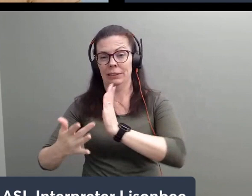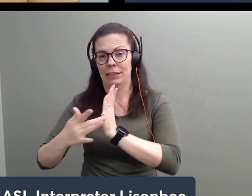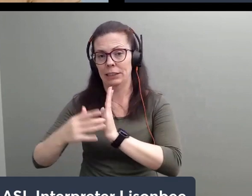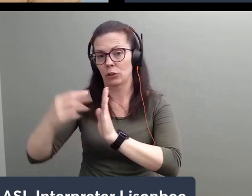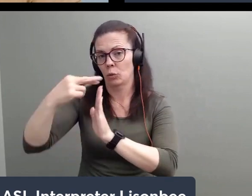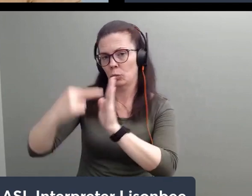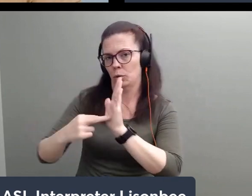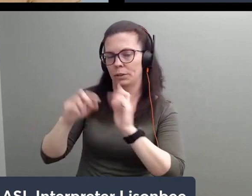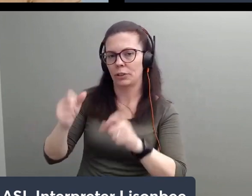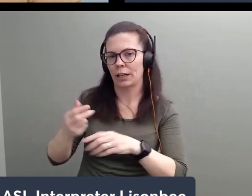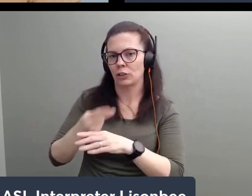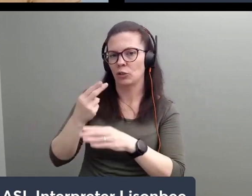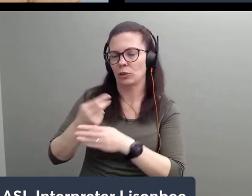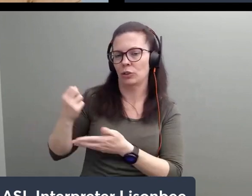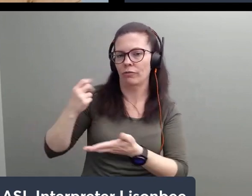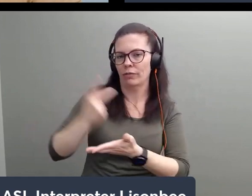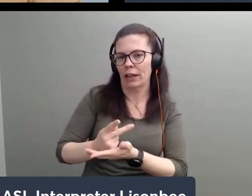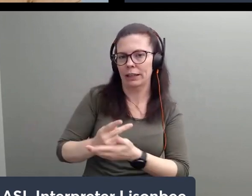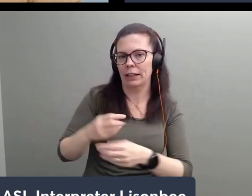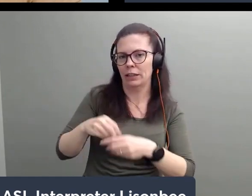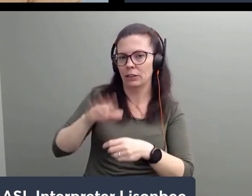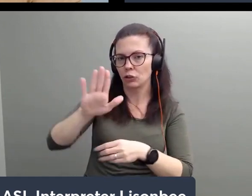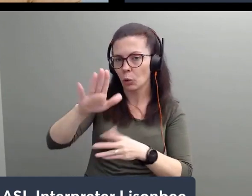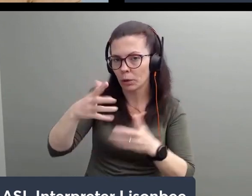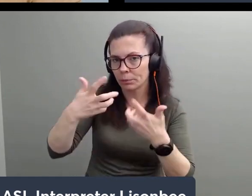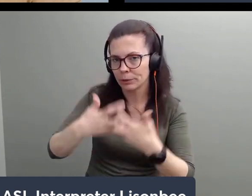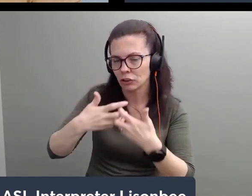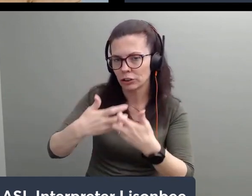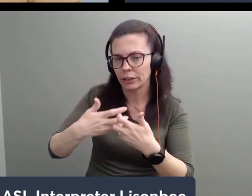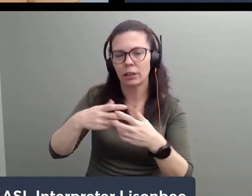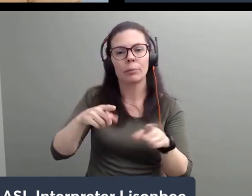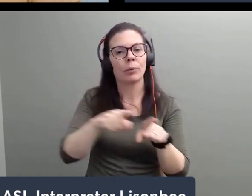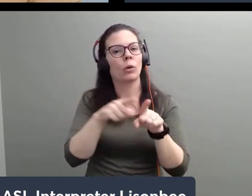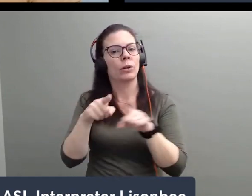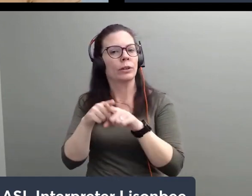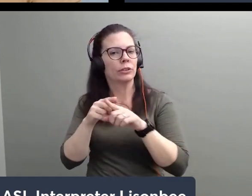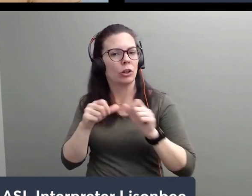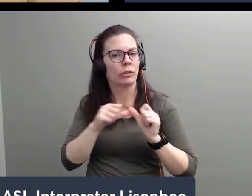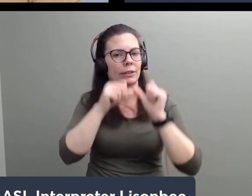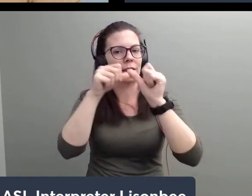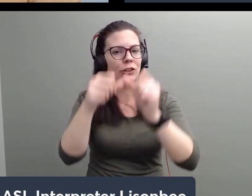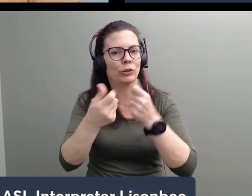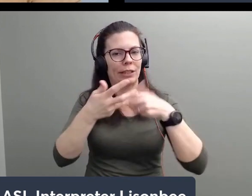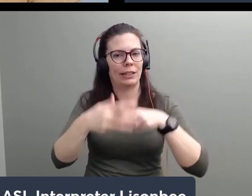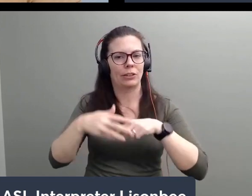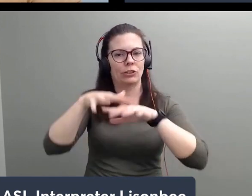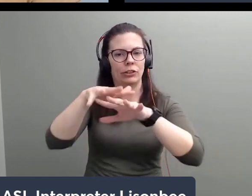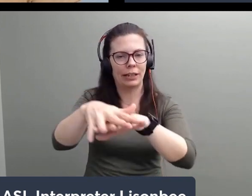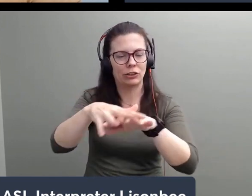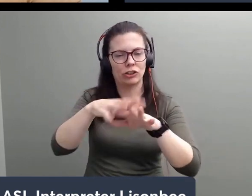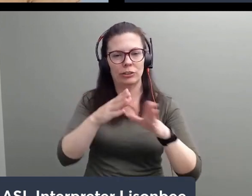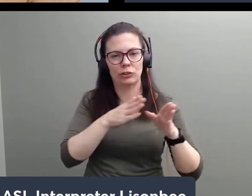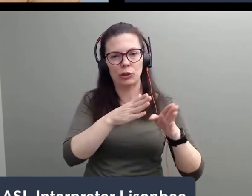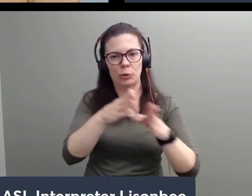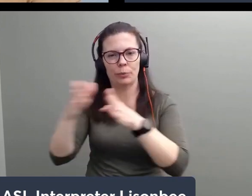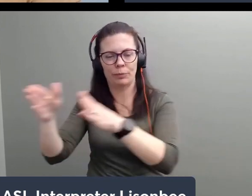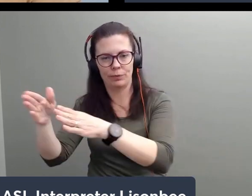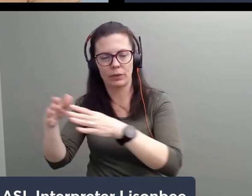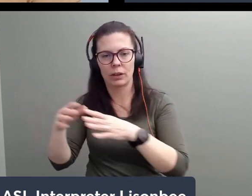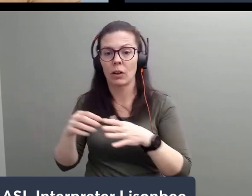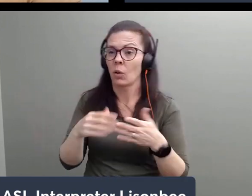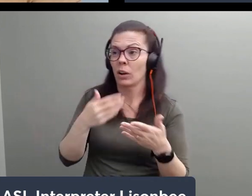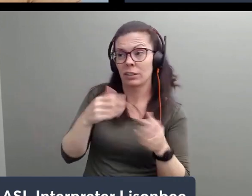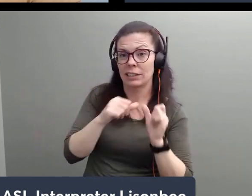to validate on your machine, and also enforce into continuous integration, continuous delivery pipelines, or even better,